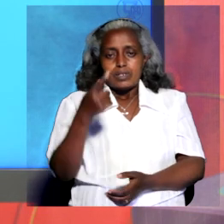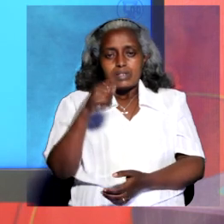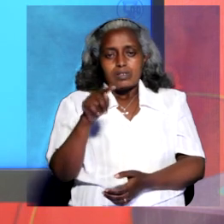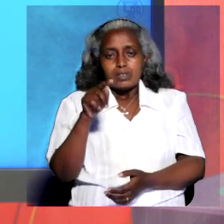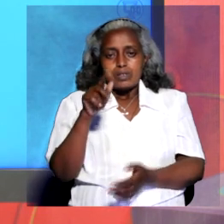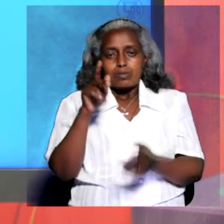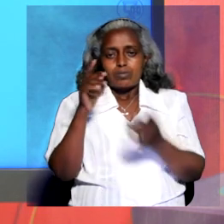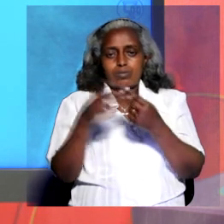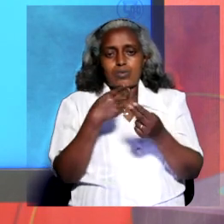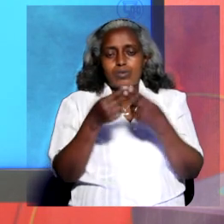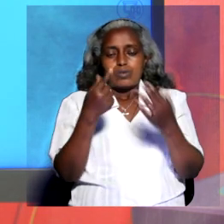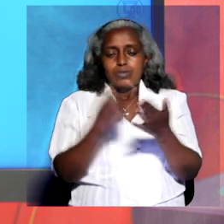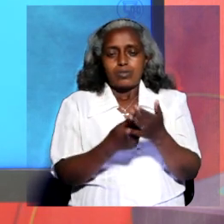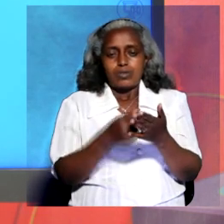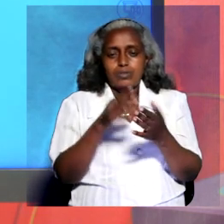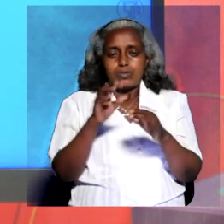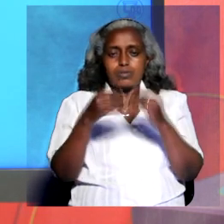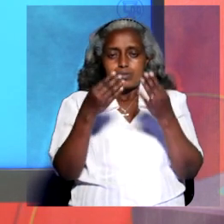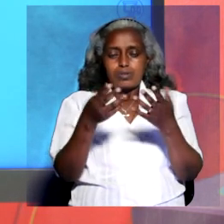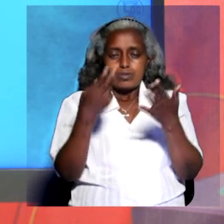this suite is positive.